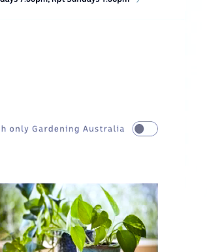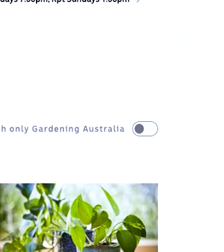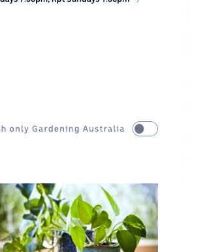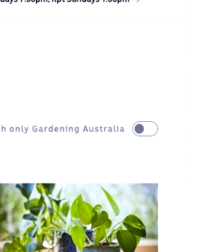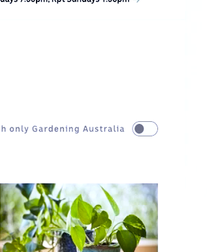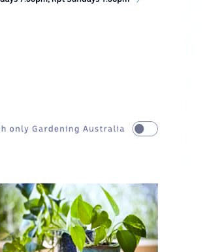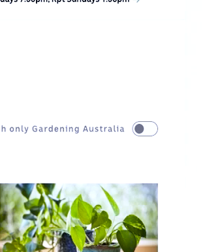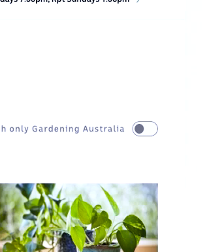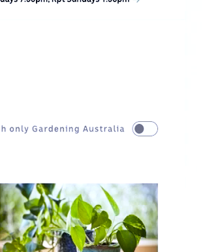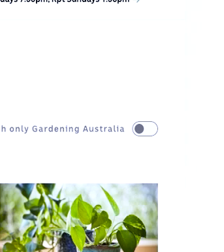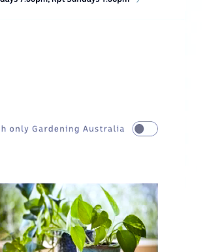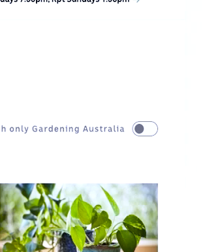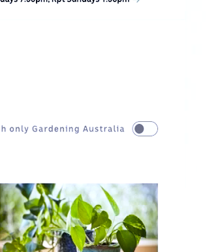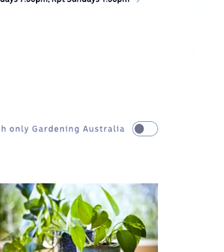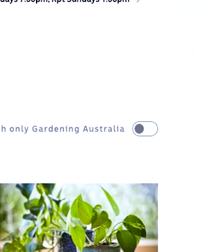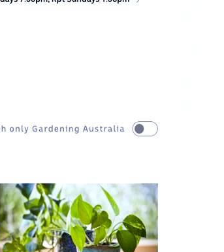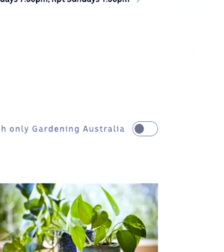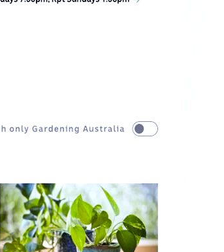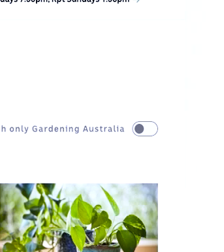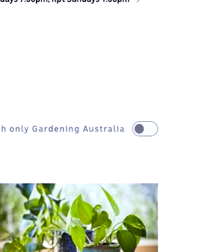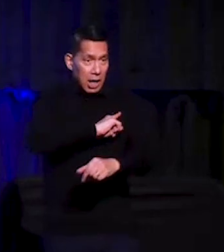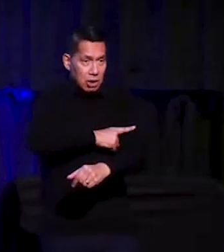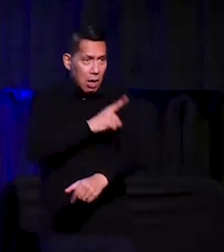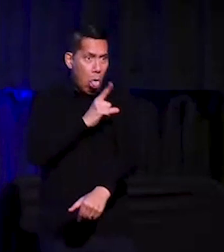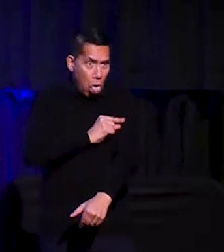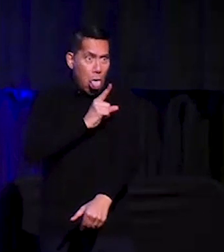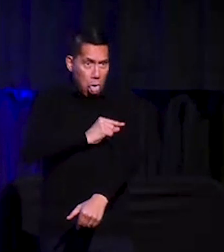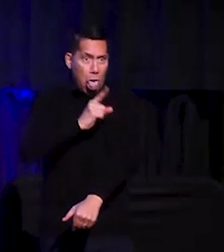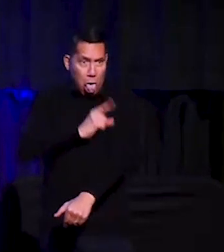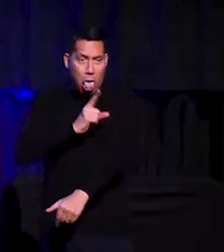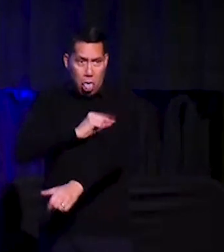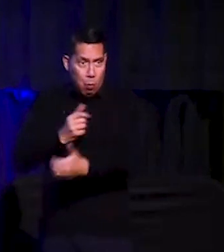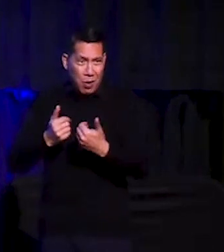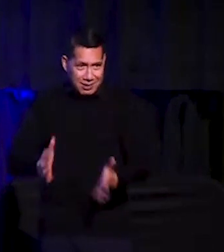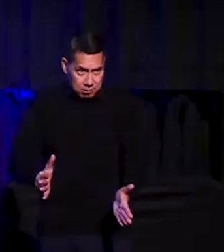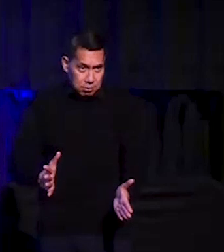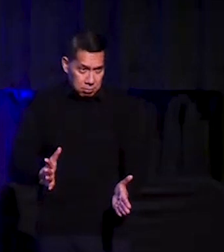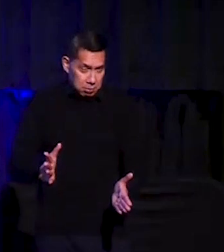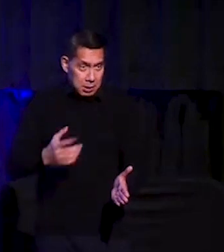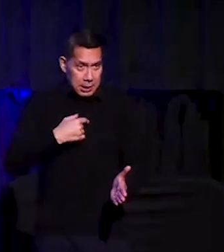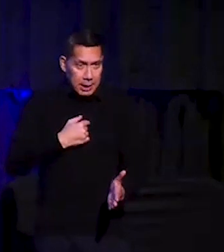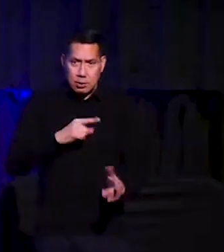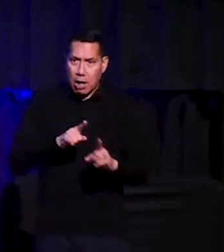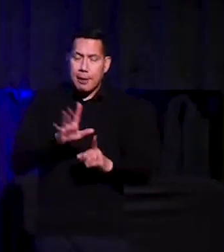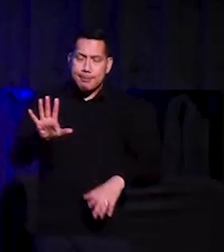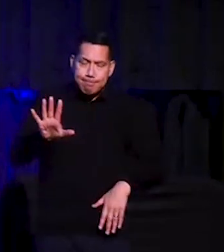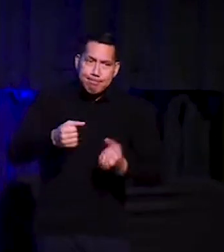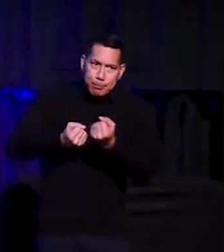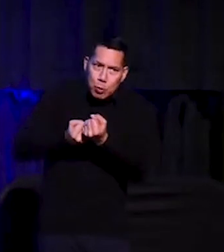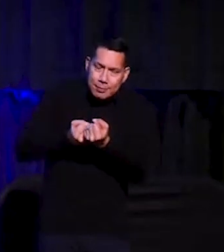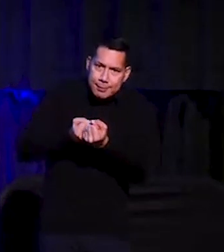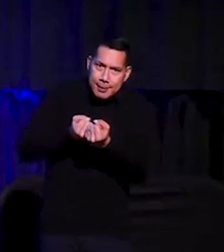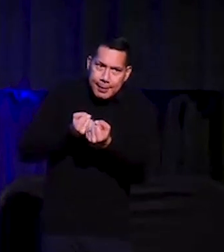So people don't have to lose more spoon than they needed to. And in doing that, we're saying, hey, I see you. I got you, man. I got